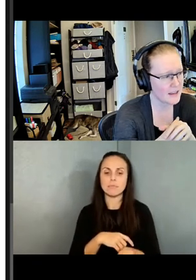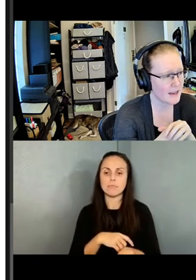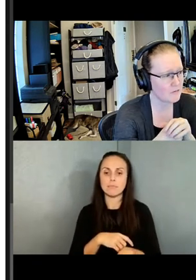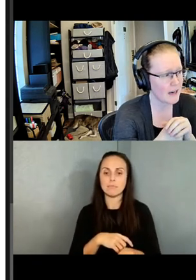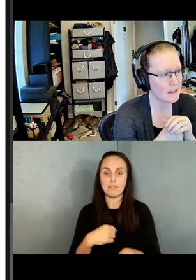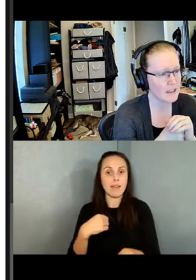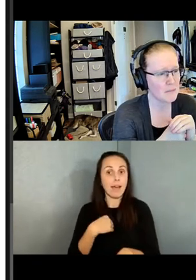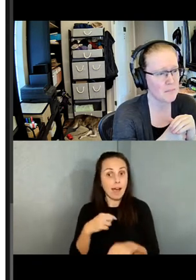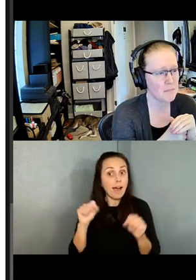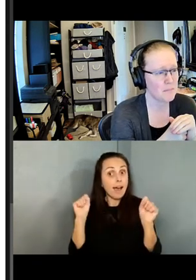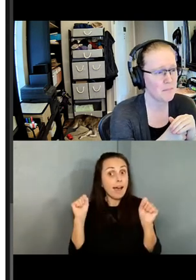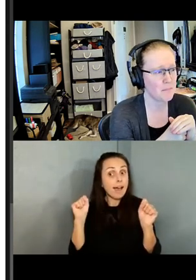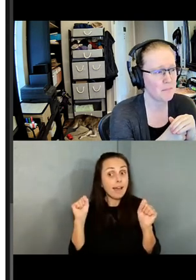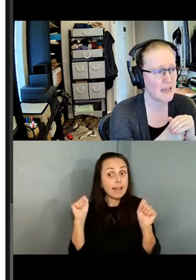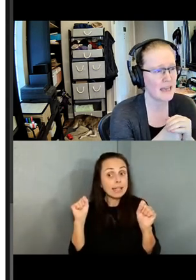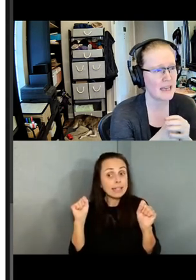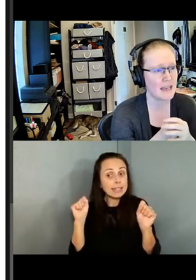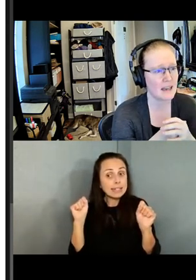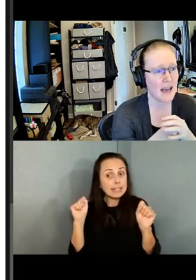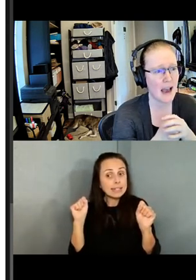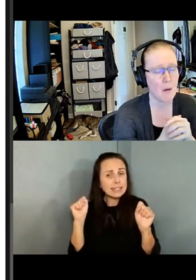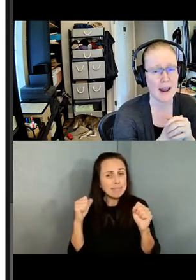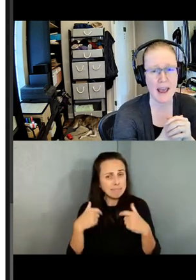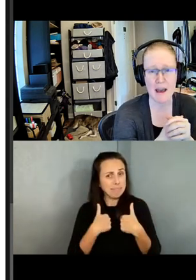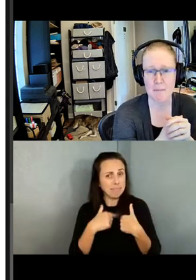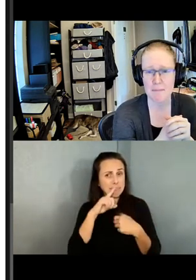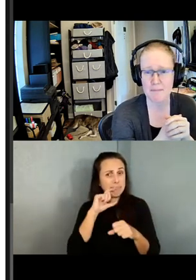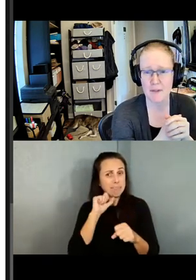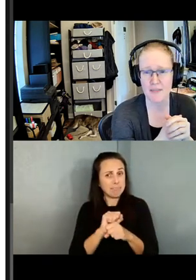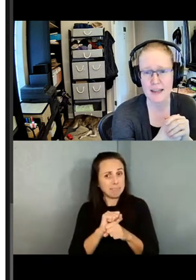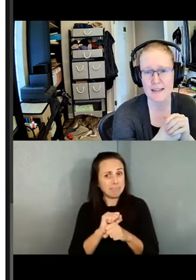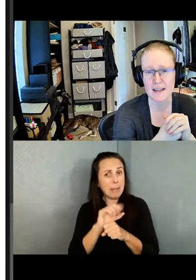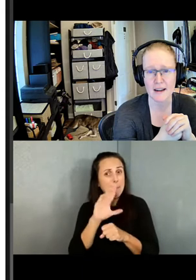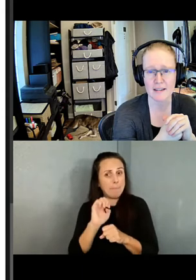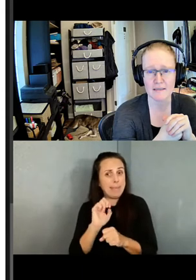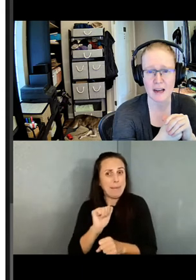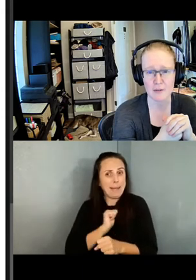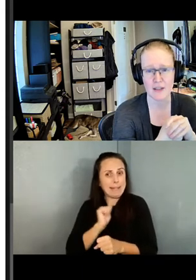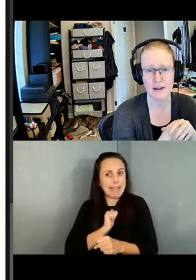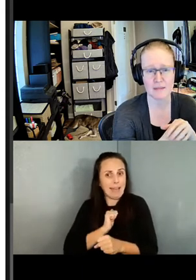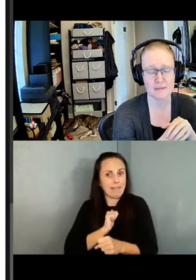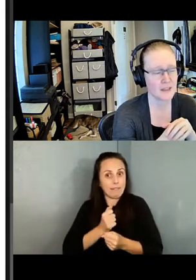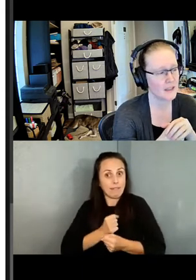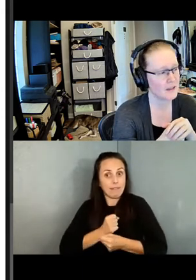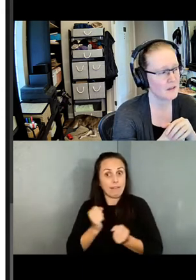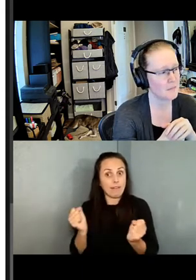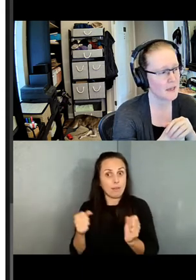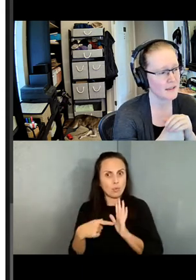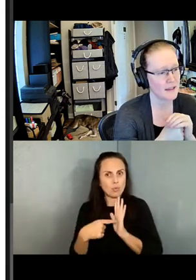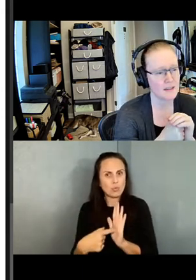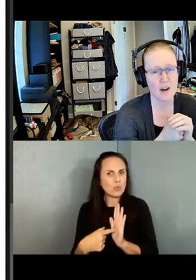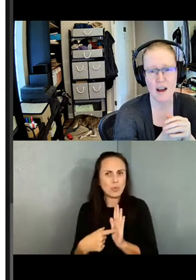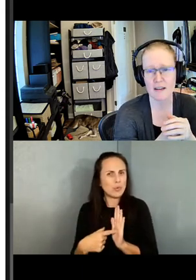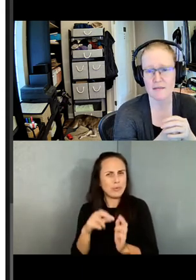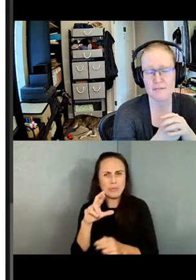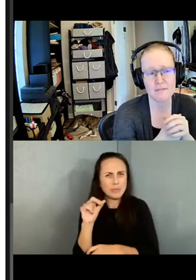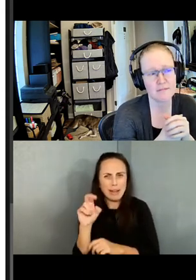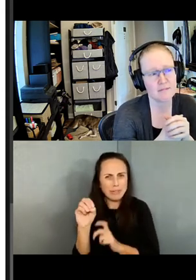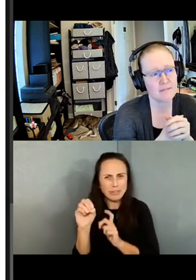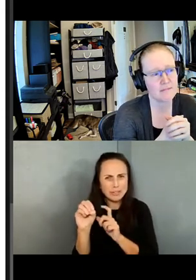I can rarely be how I am on the inside, outside, because it is